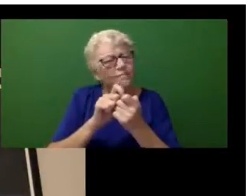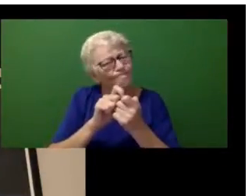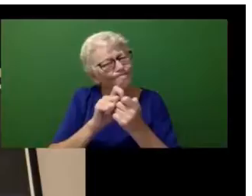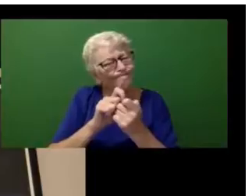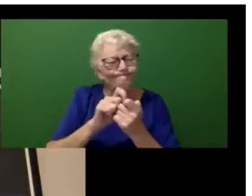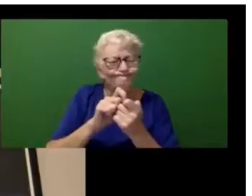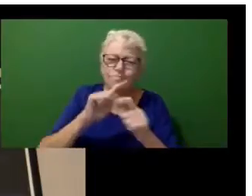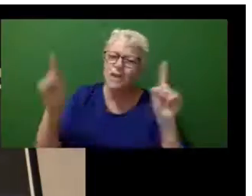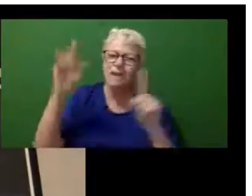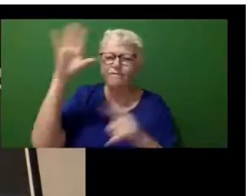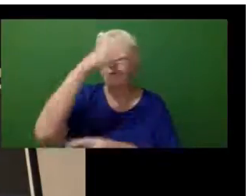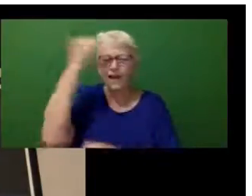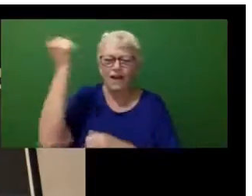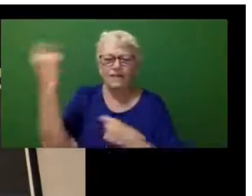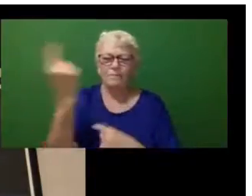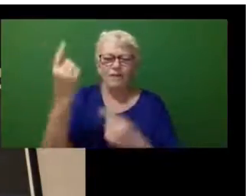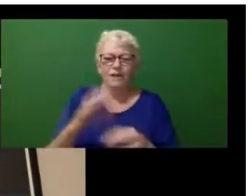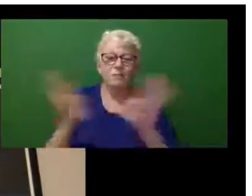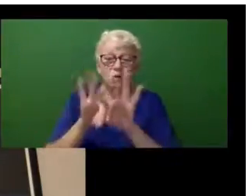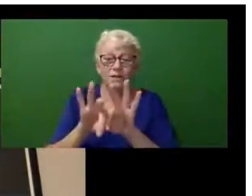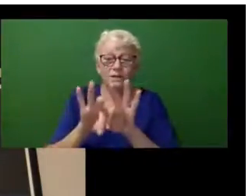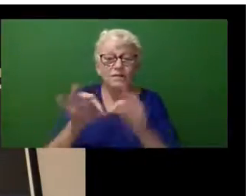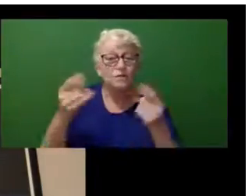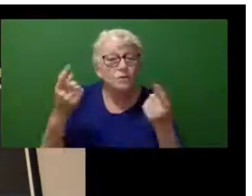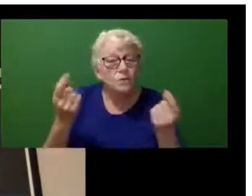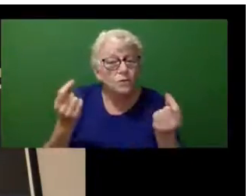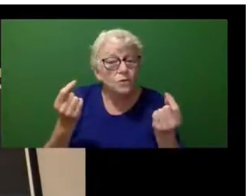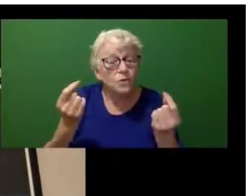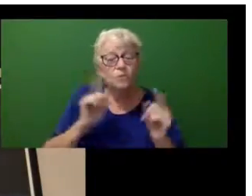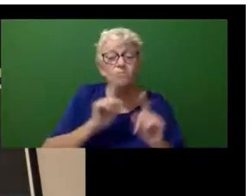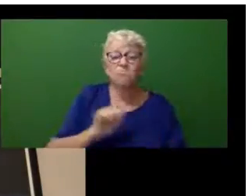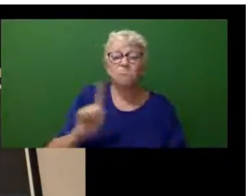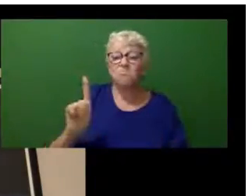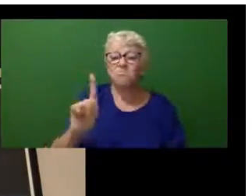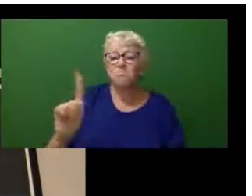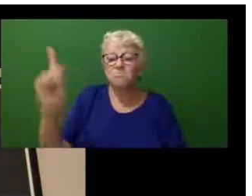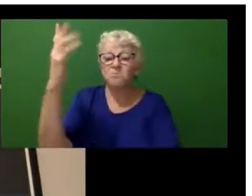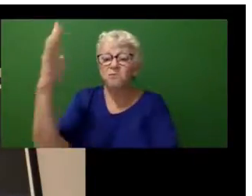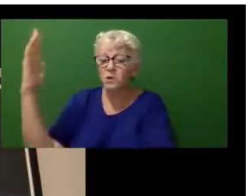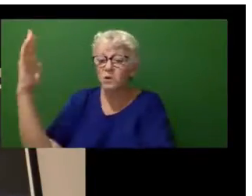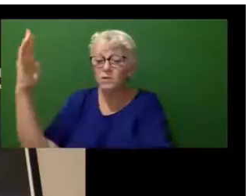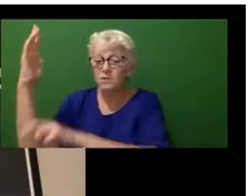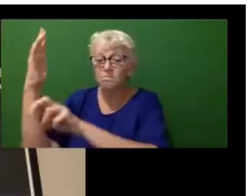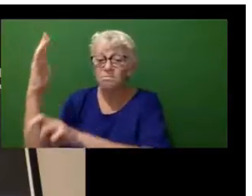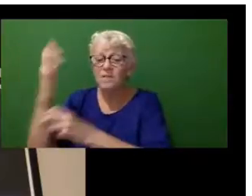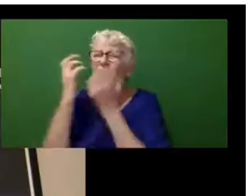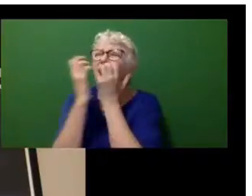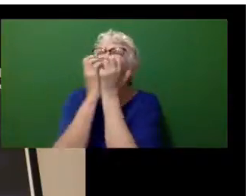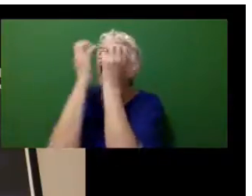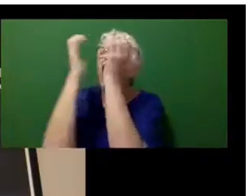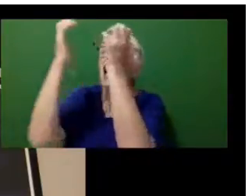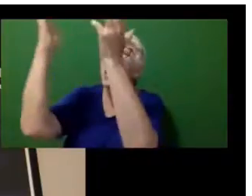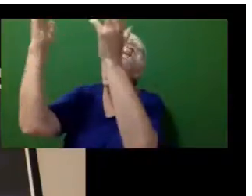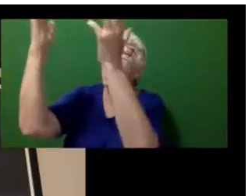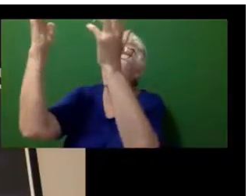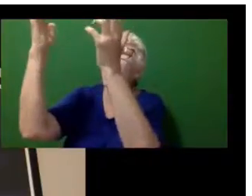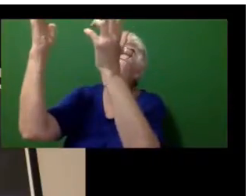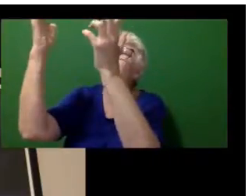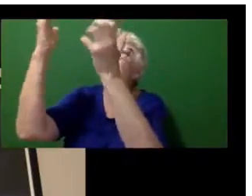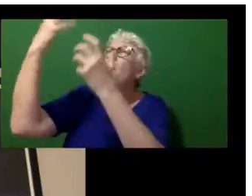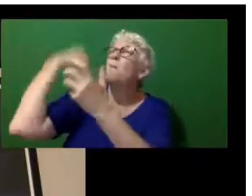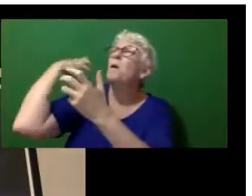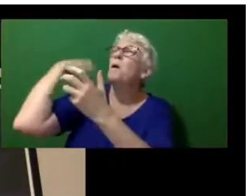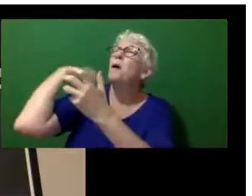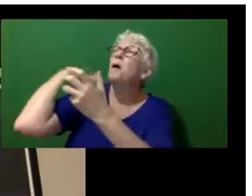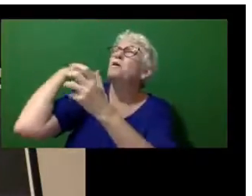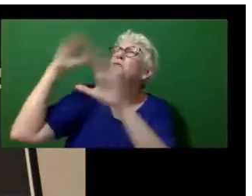ritual, except he had forgotten an important detail, such that when he went to the forest, he cried out to the